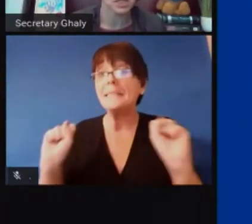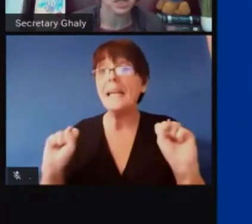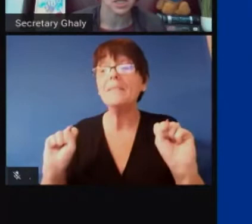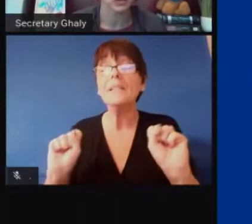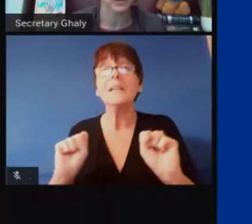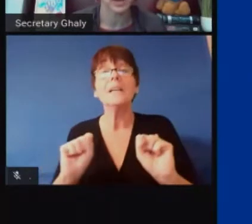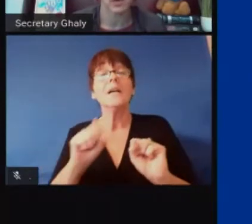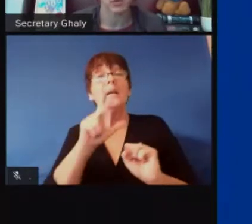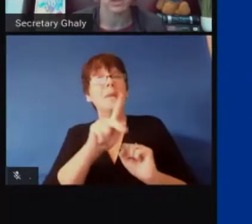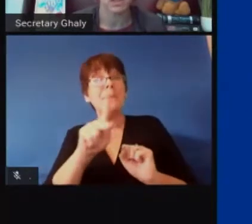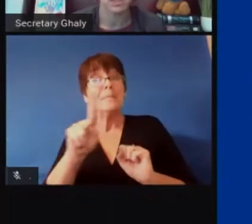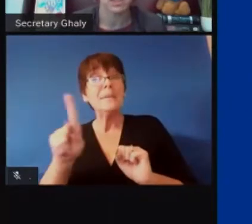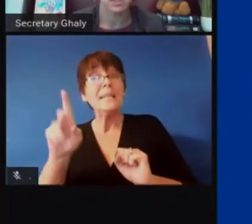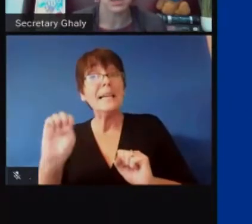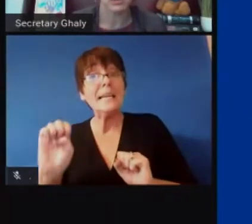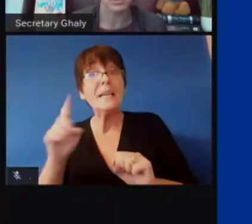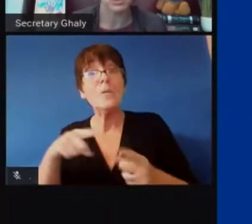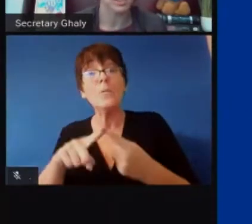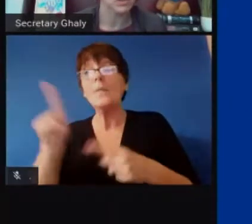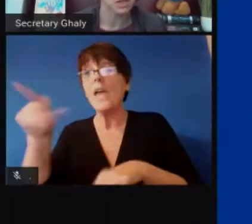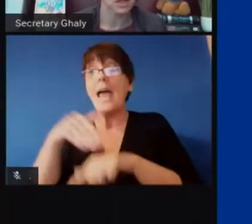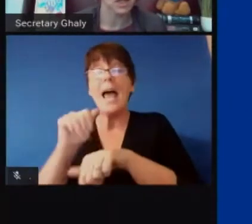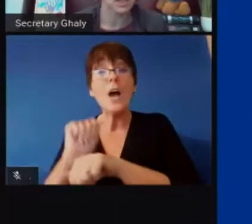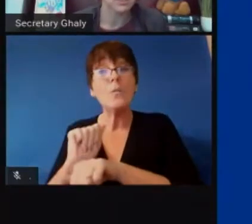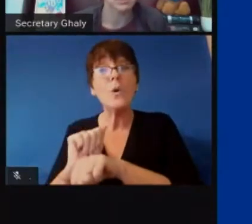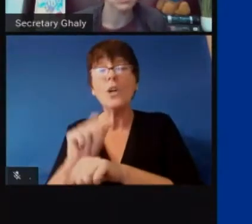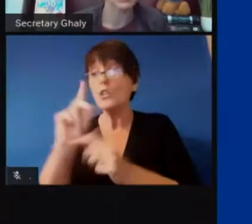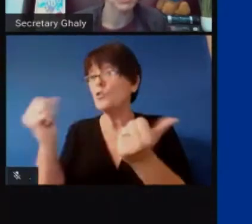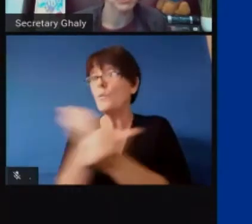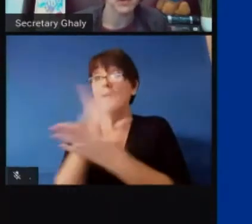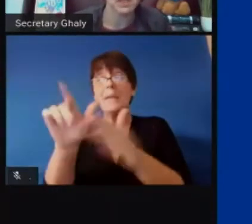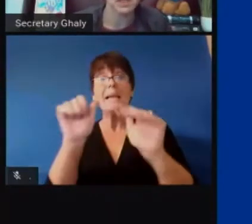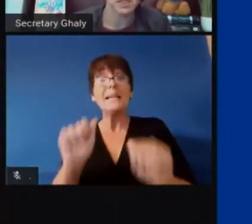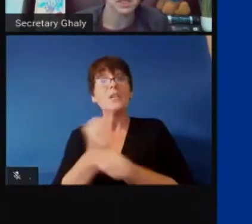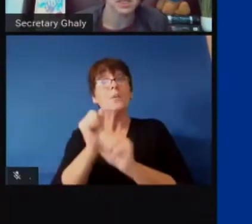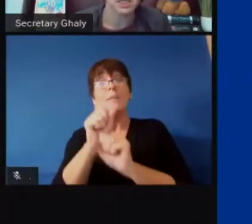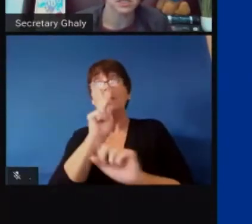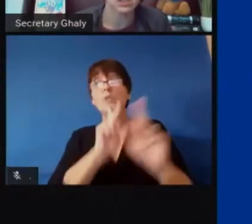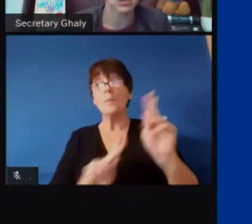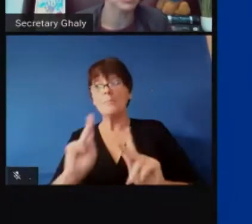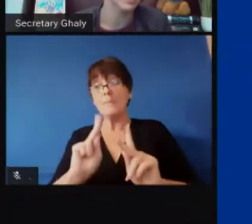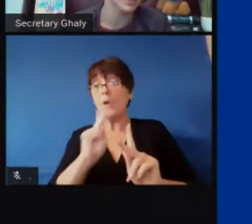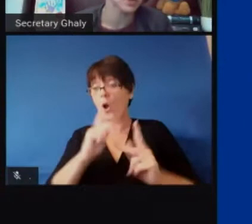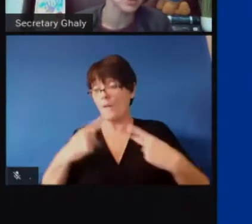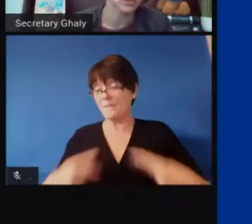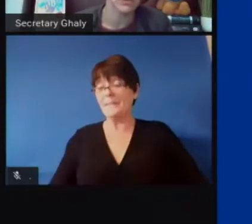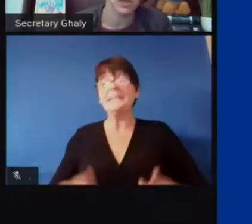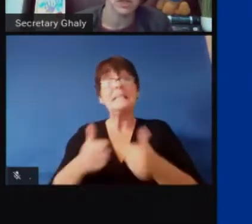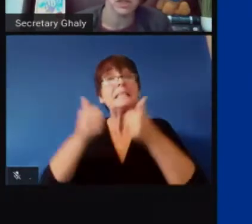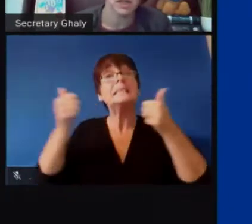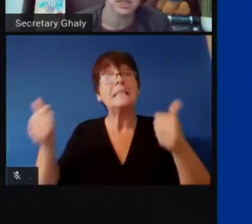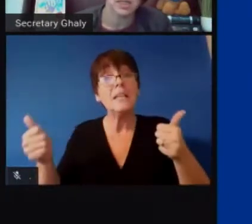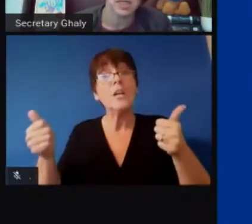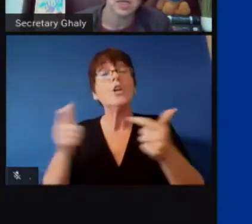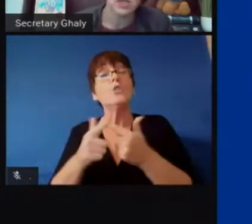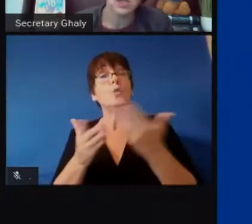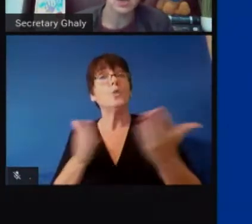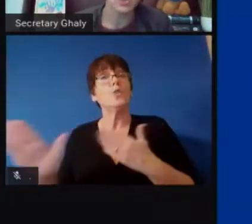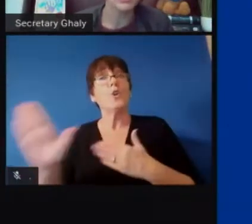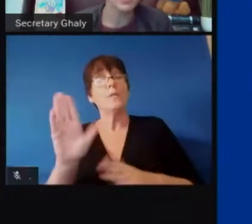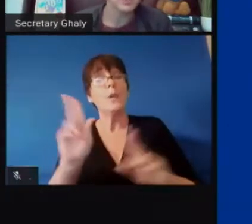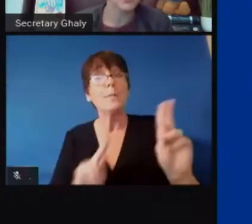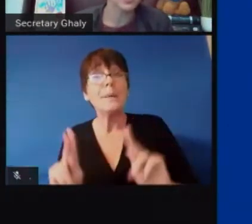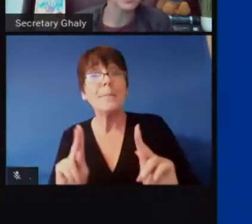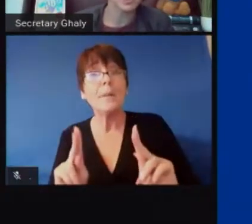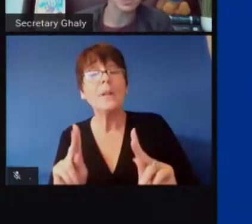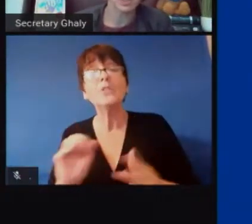personal protection they need when they're at work? Are they doing everything they can to make sure people are physically distanced in order to also serve their clients?